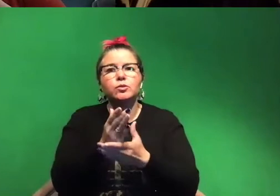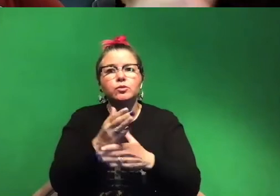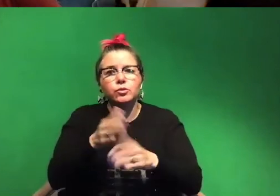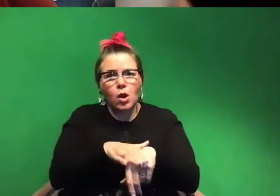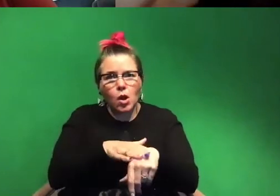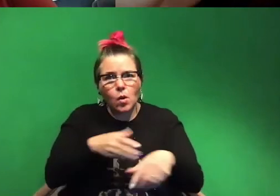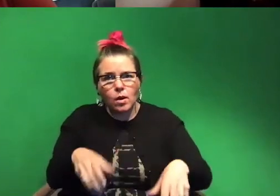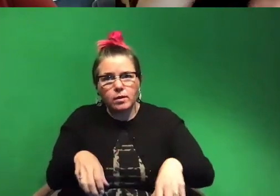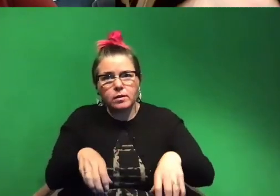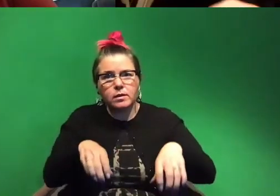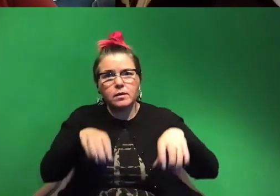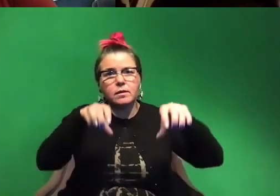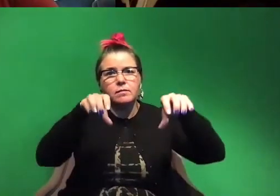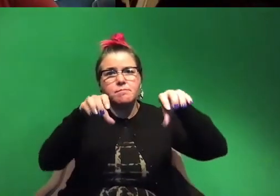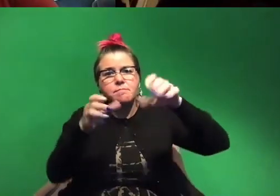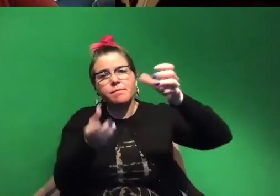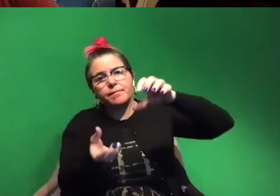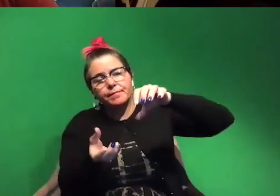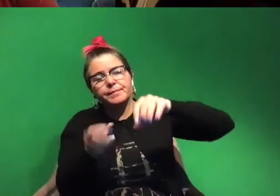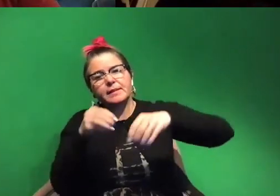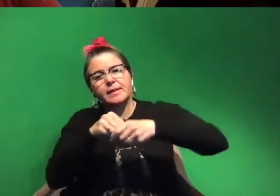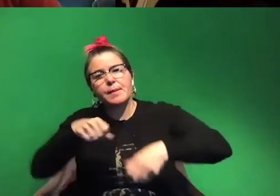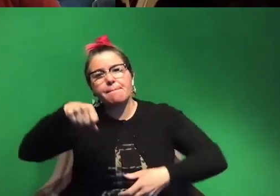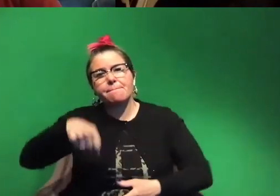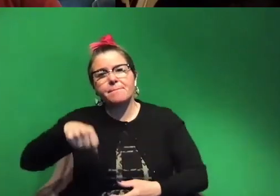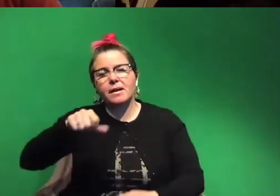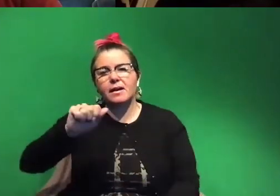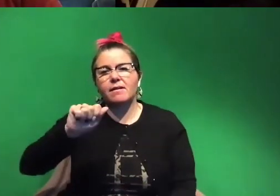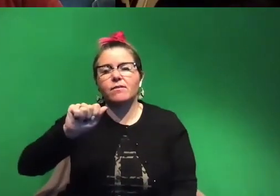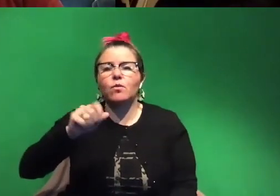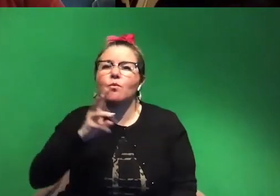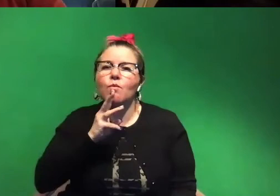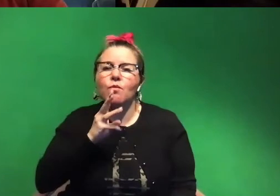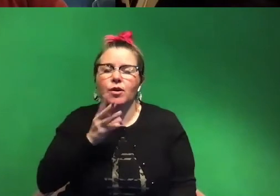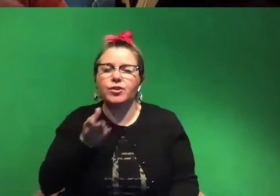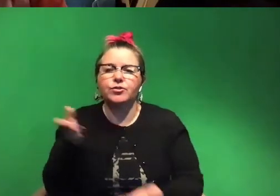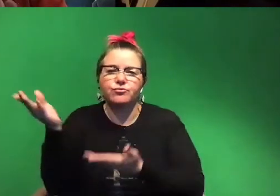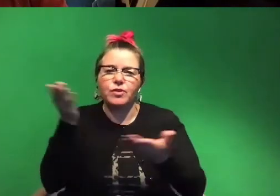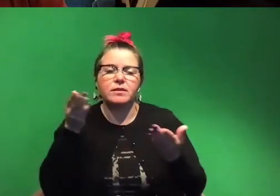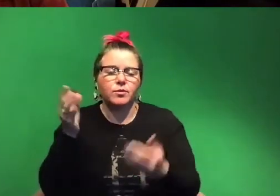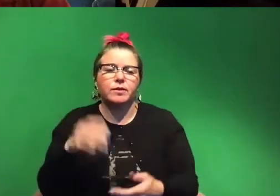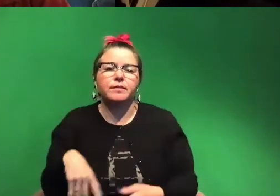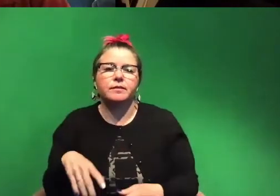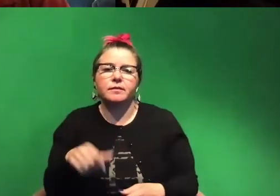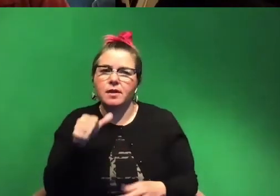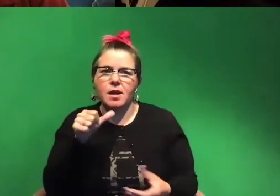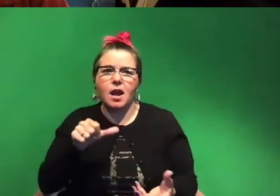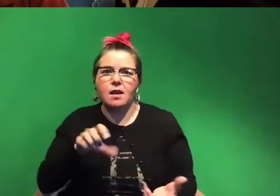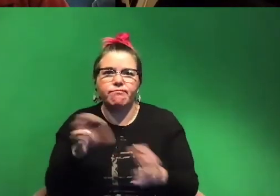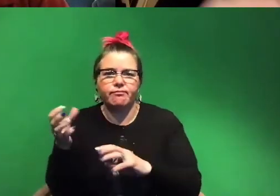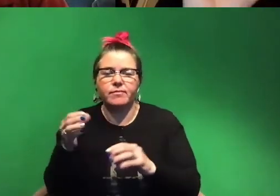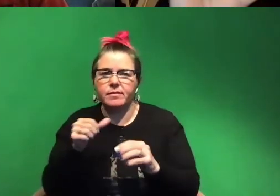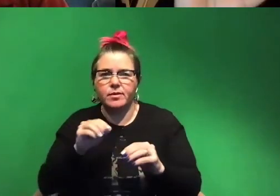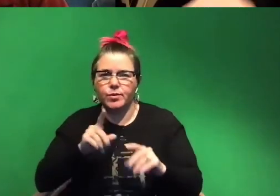and then tip that tube into your bucket of anesthetic water, or water that you're transporting them in, so then you don't disturb them and you don't get that